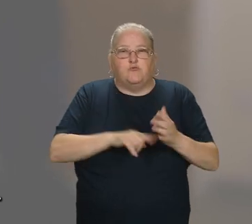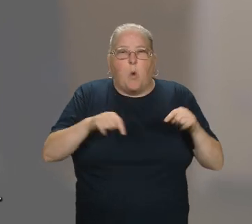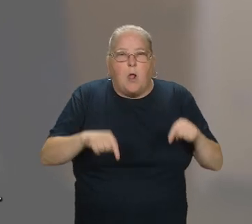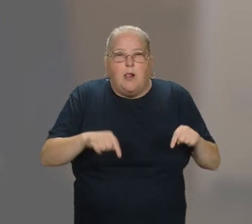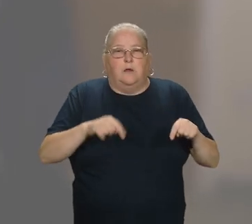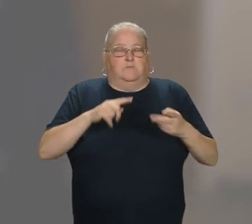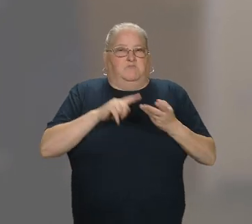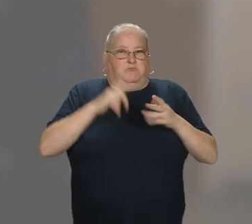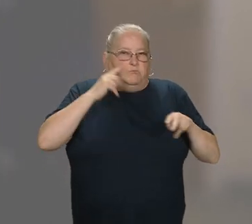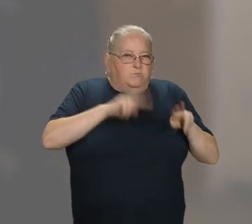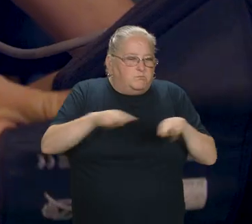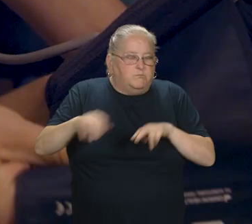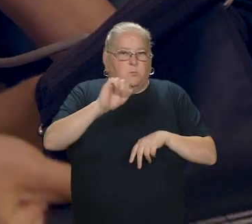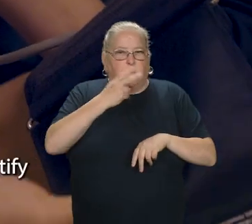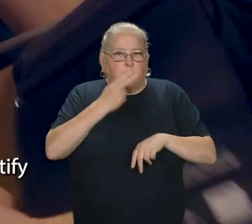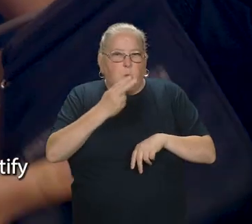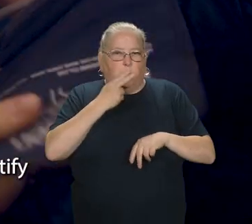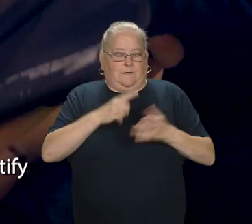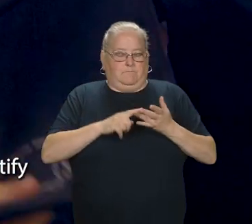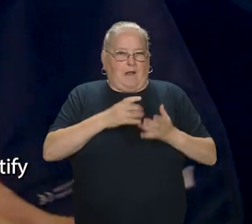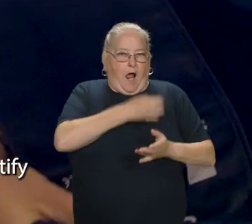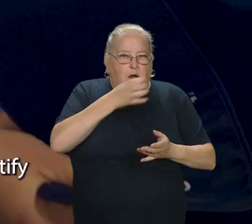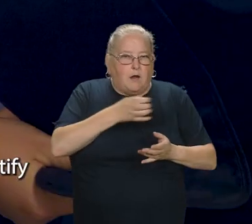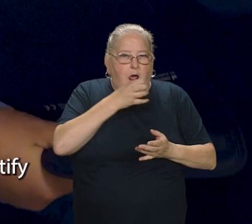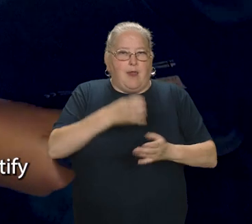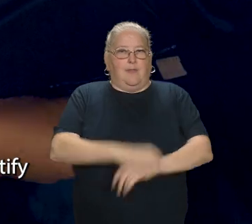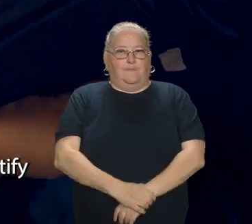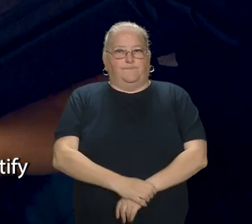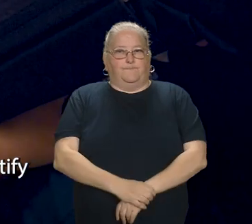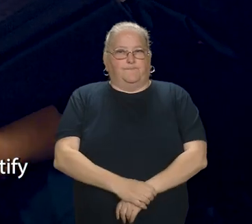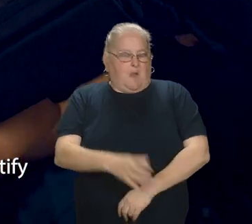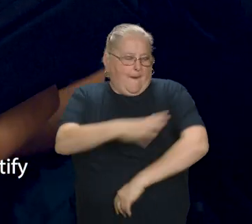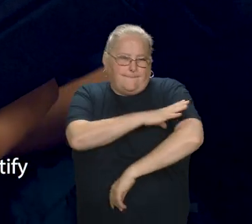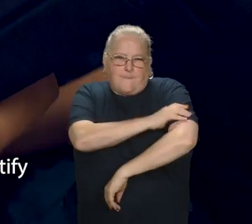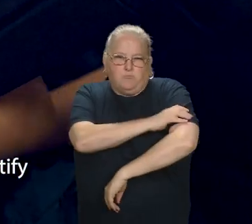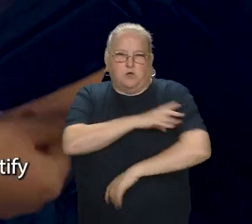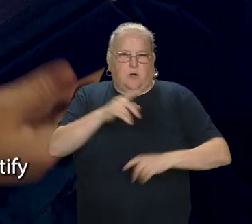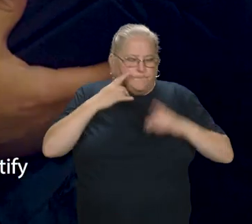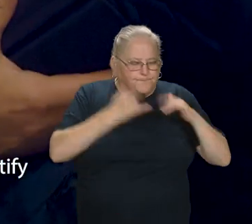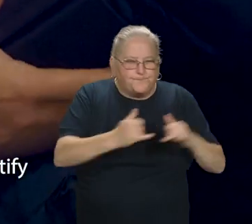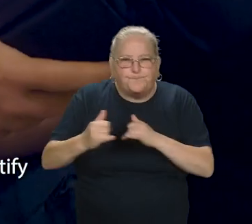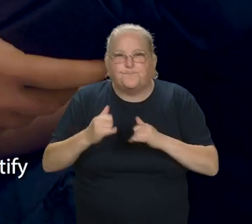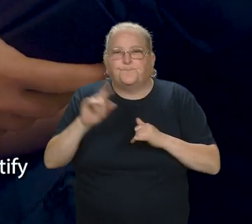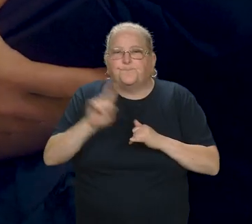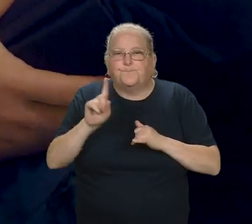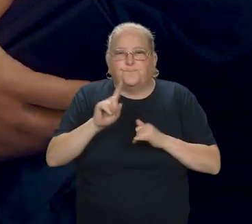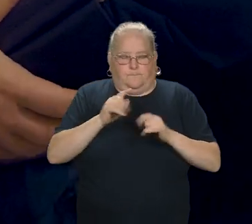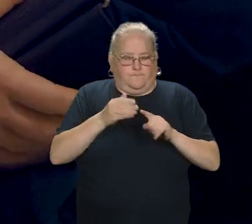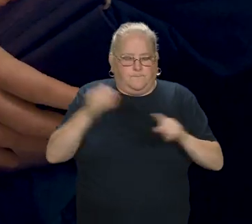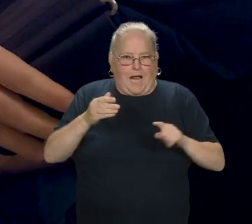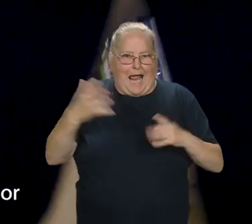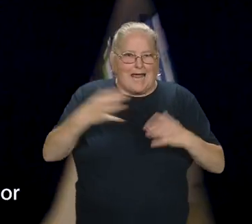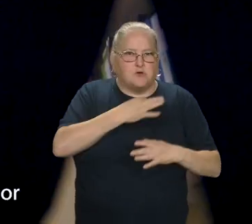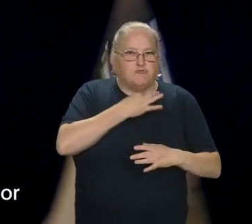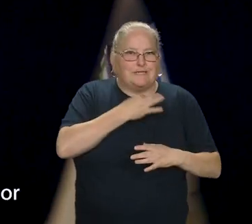and alcohol. Blood pressure is checked to help identify if you are at risk of heart disease or